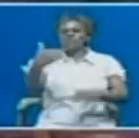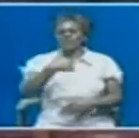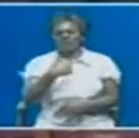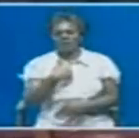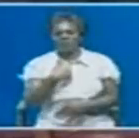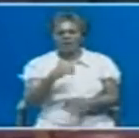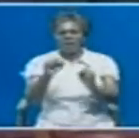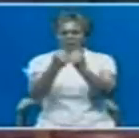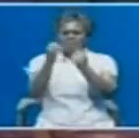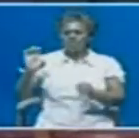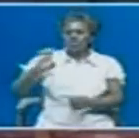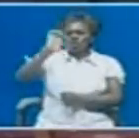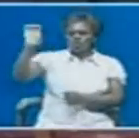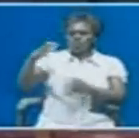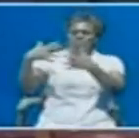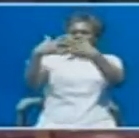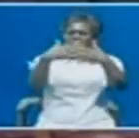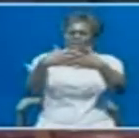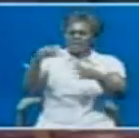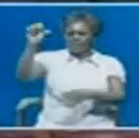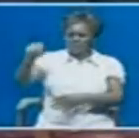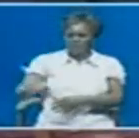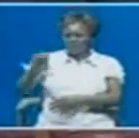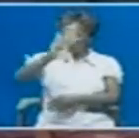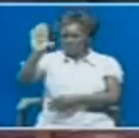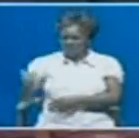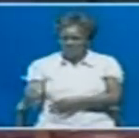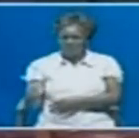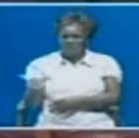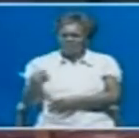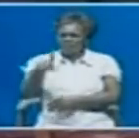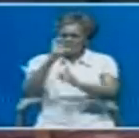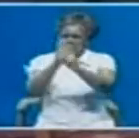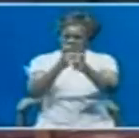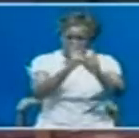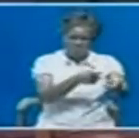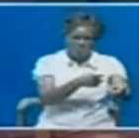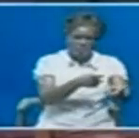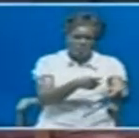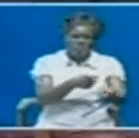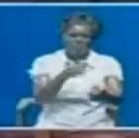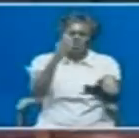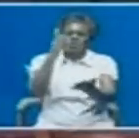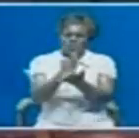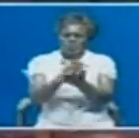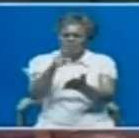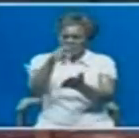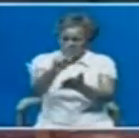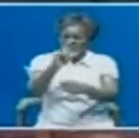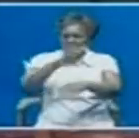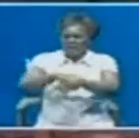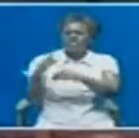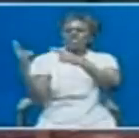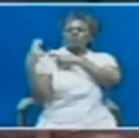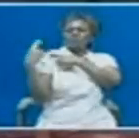happen in Europe and America, even South Africa for that matter? Would it happen? Would they forget their heroes? Not at all. Mm. In fact, they would take it upon themselves to